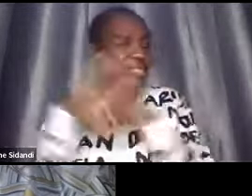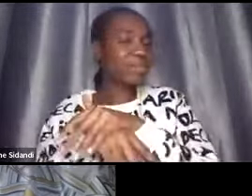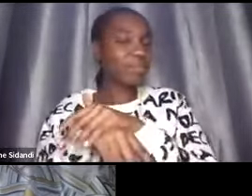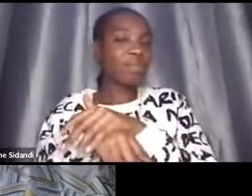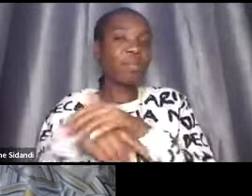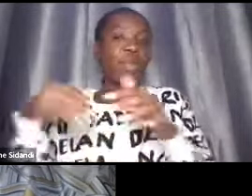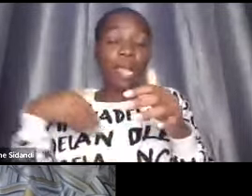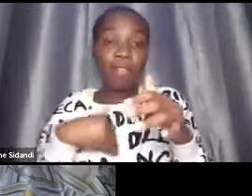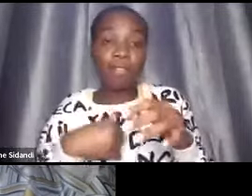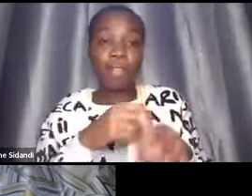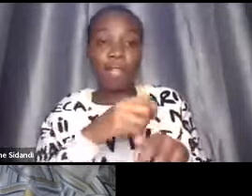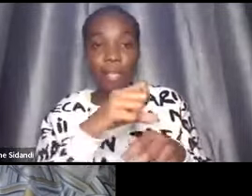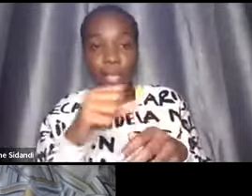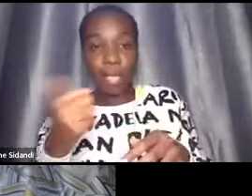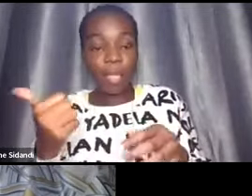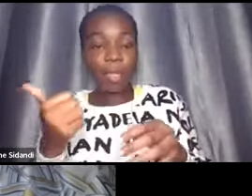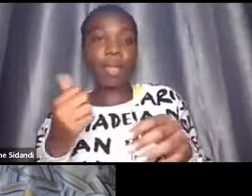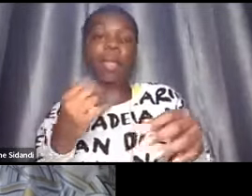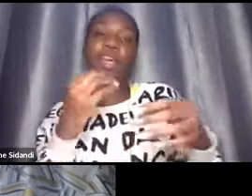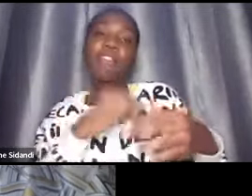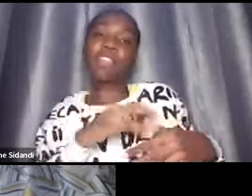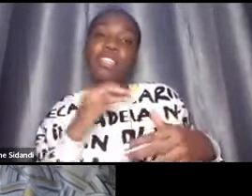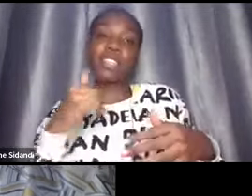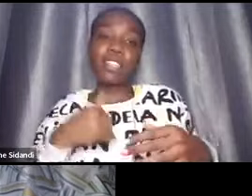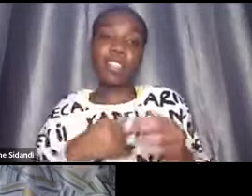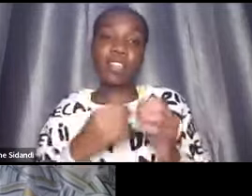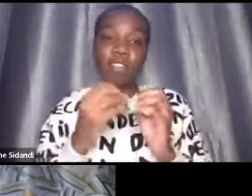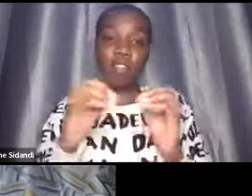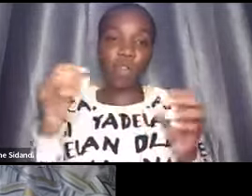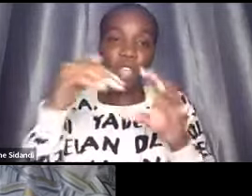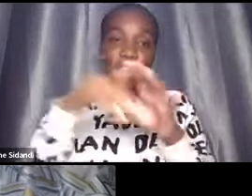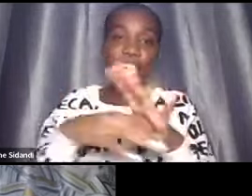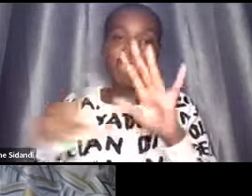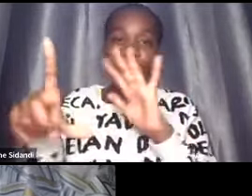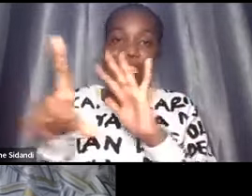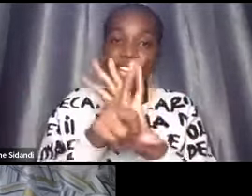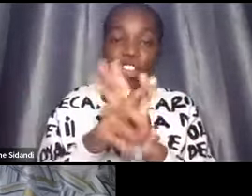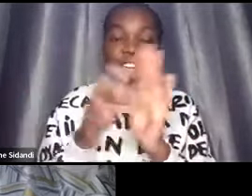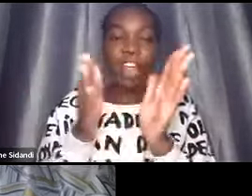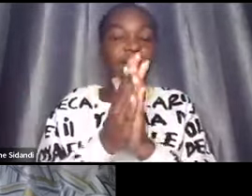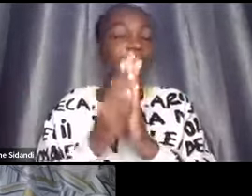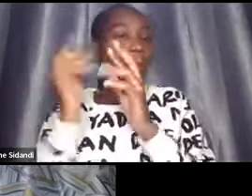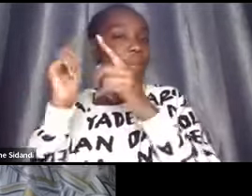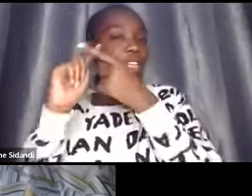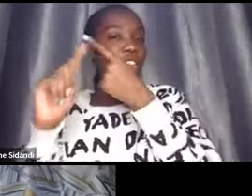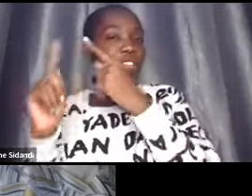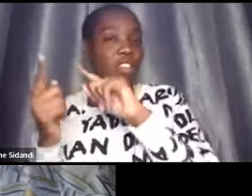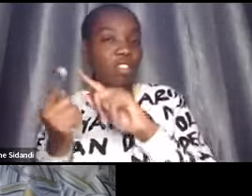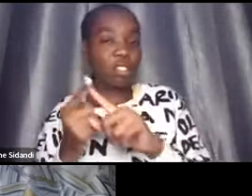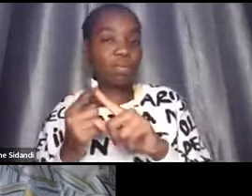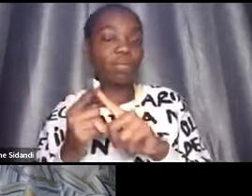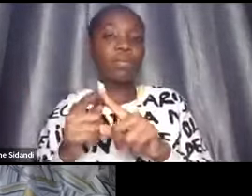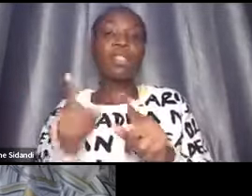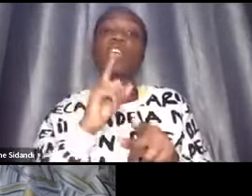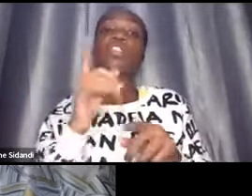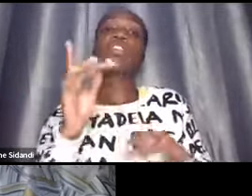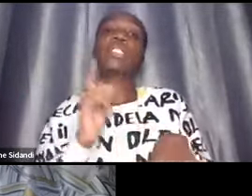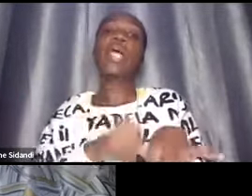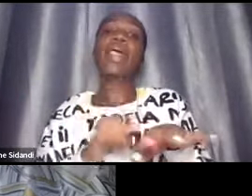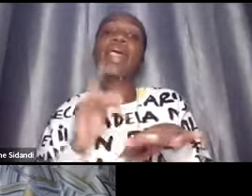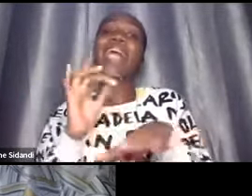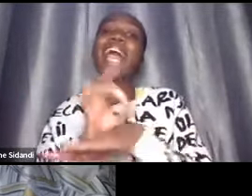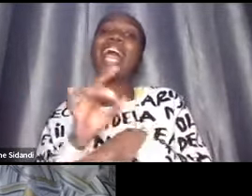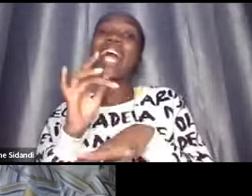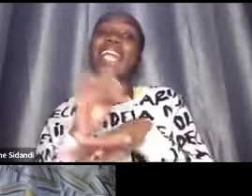find in litigation. The advantages in mediation are enormous. And the earlier the Kenyans understand